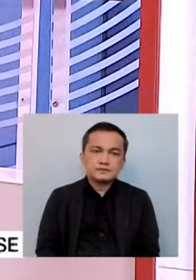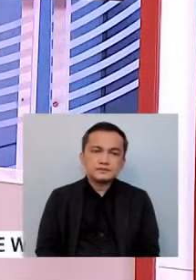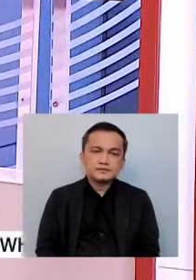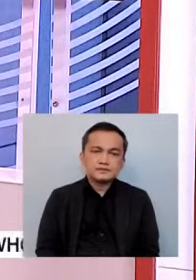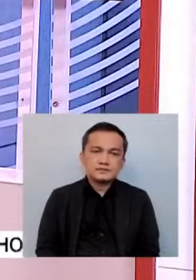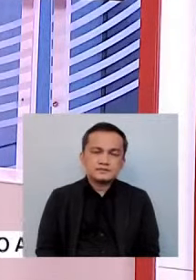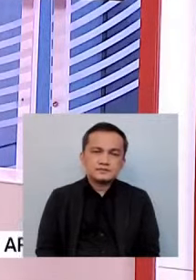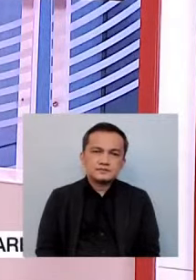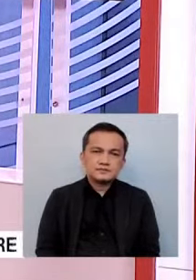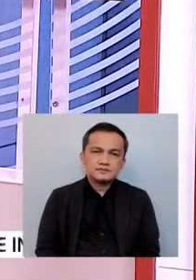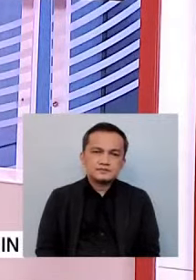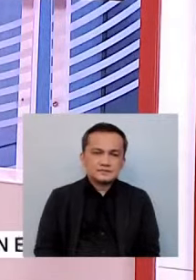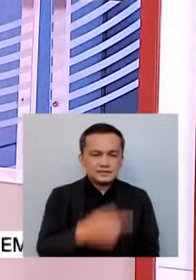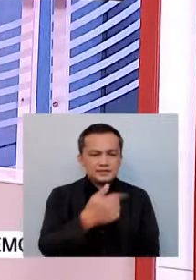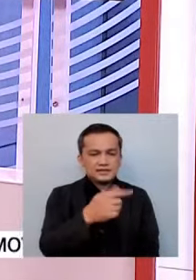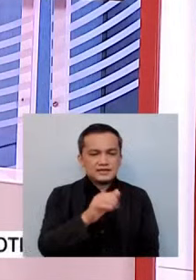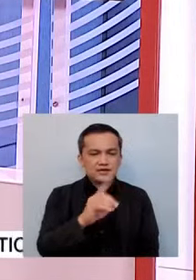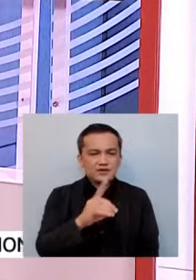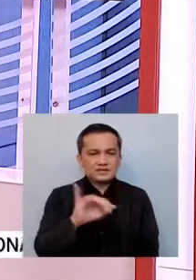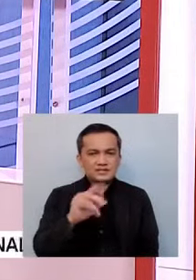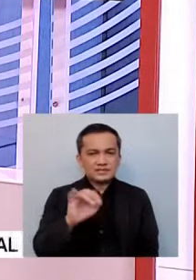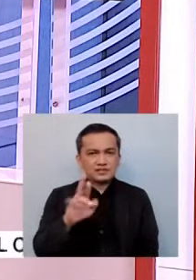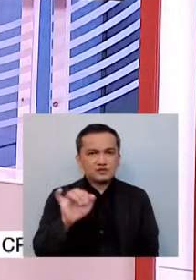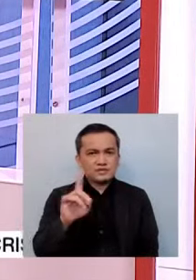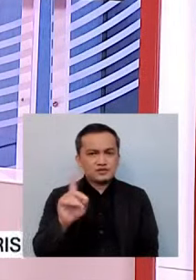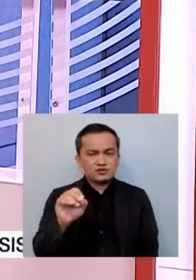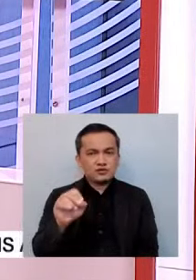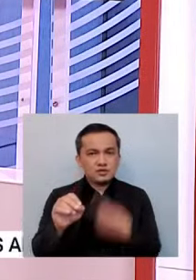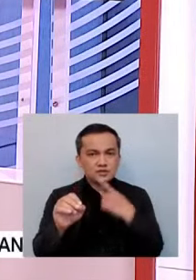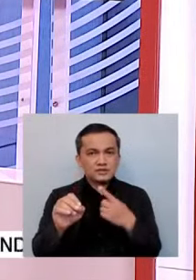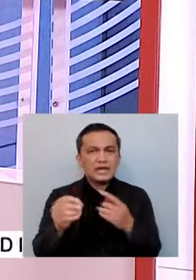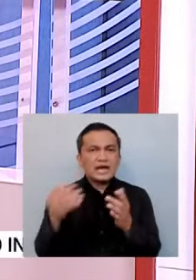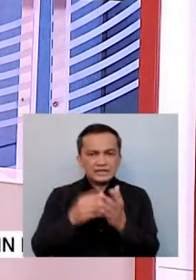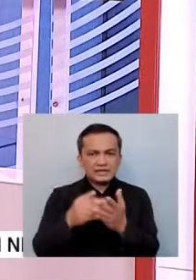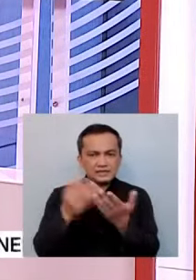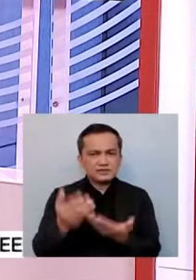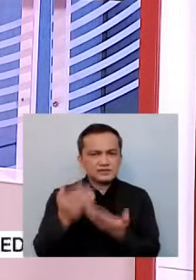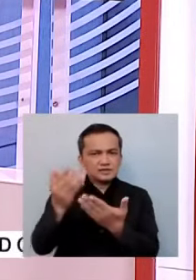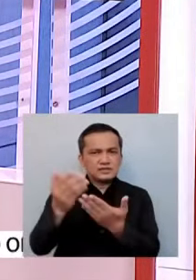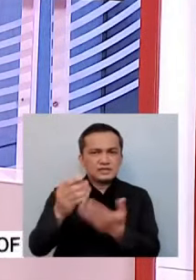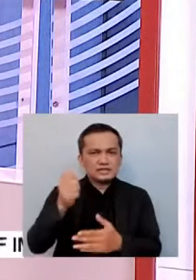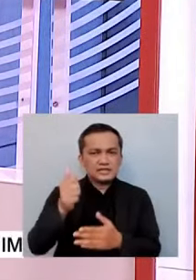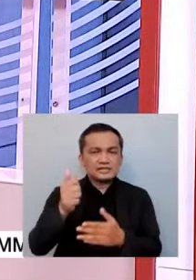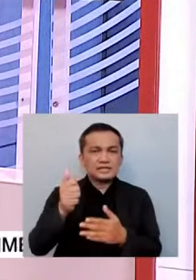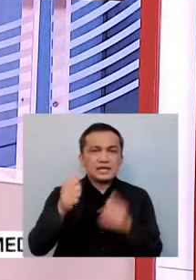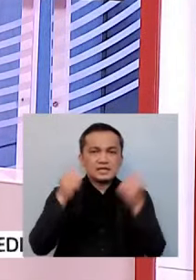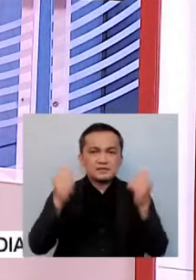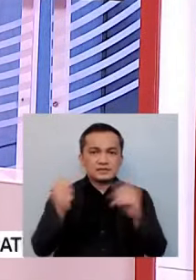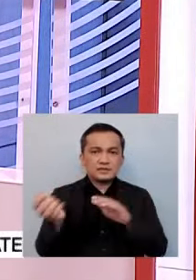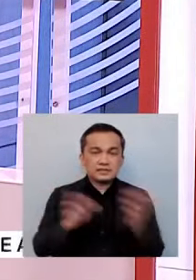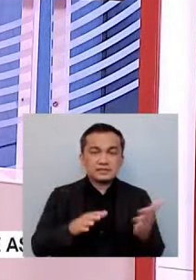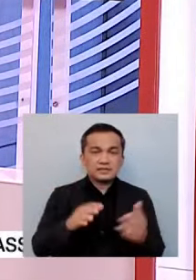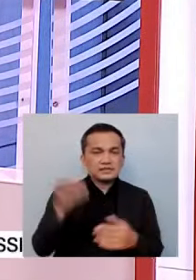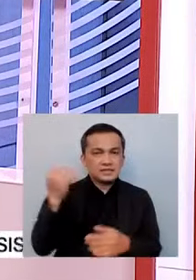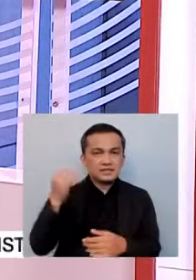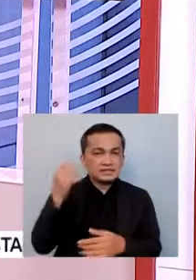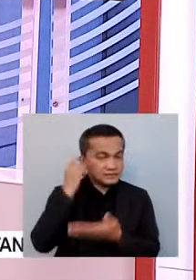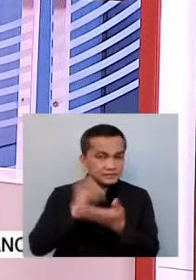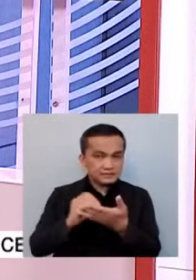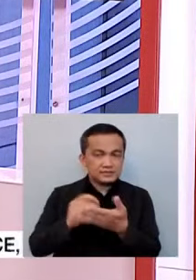The Gawa Jesse Robredo has been relaunched on the 10th death anniversary of the former Interior Secretary. The award